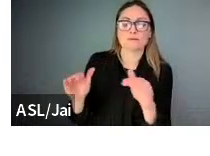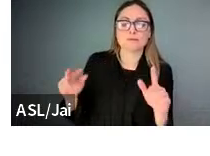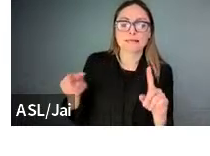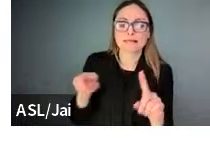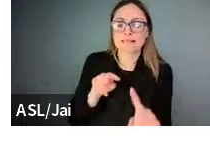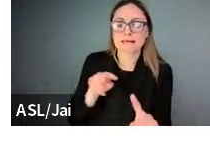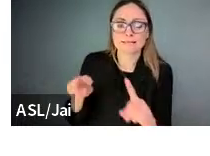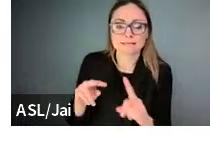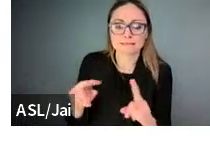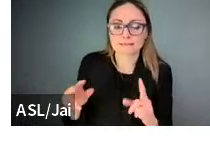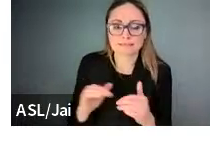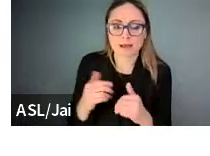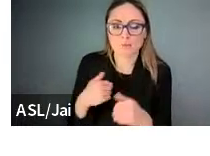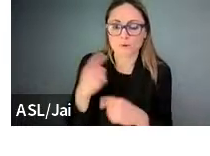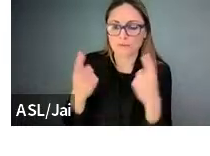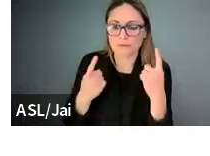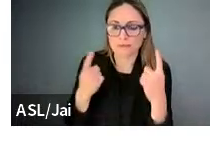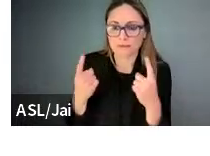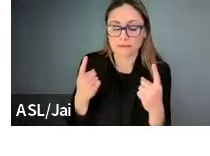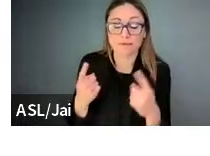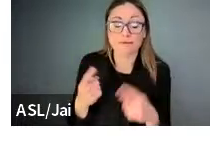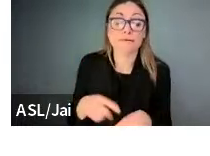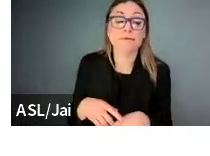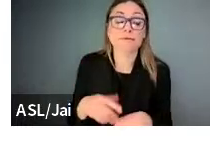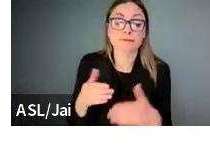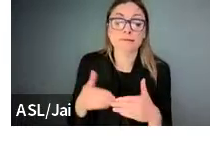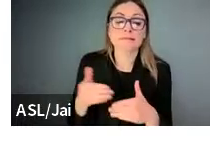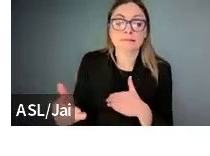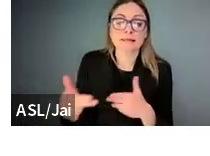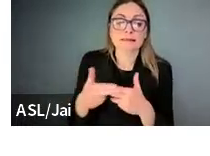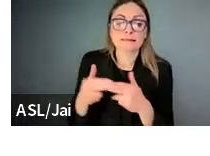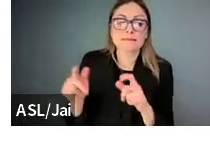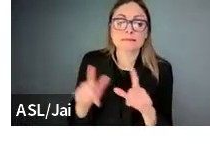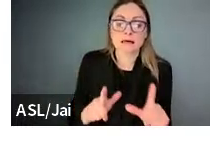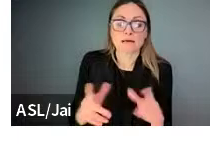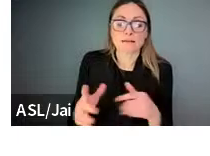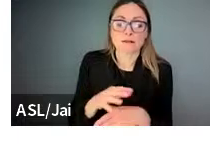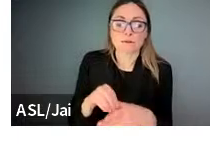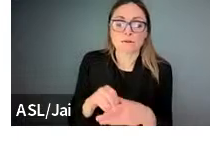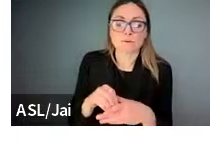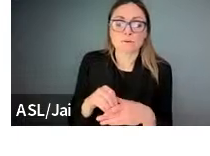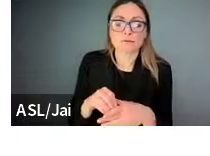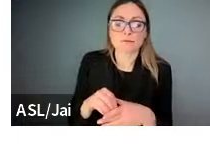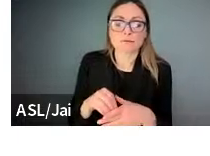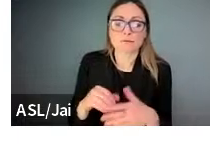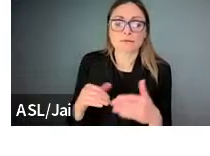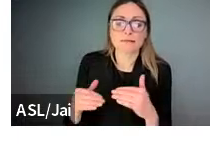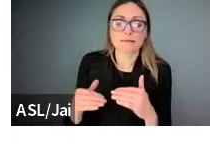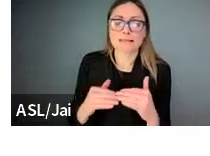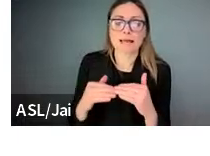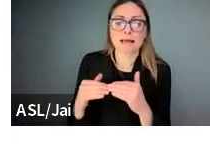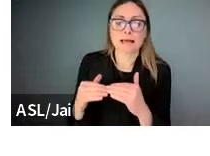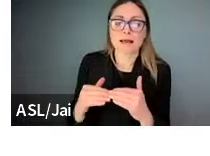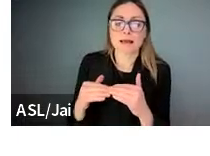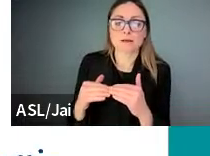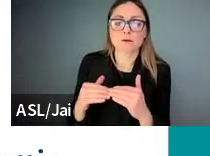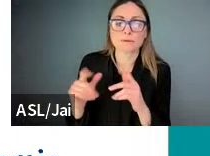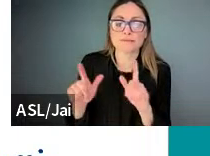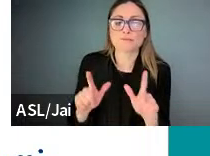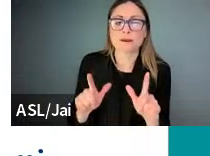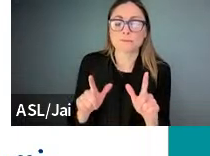thinking that frankly you have given us. And the next slide includes these the equity